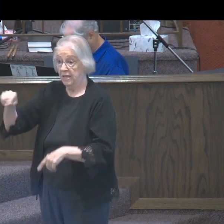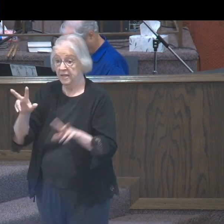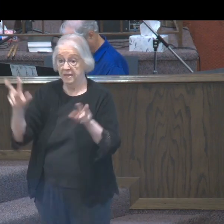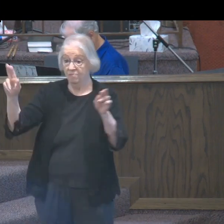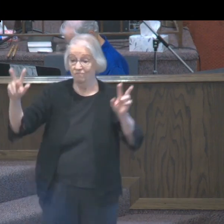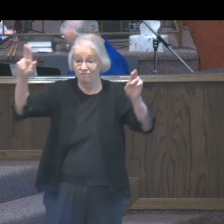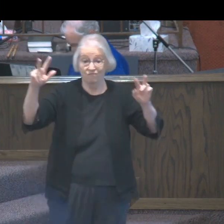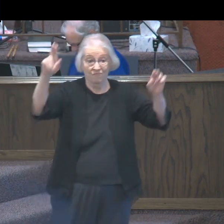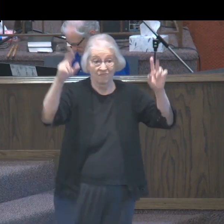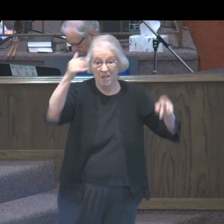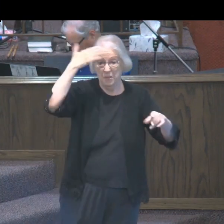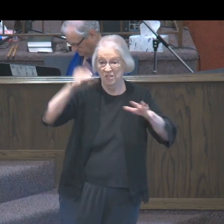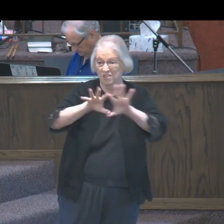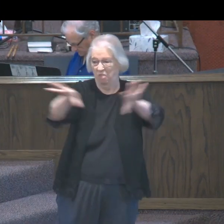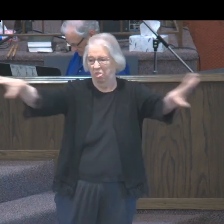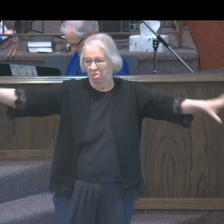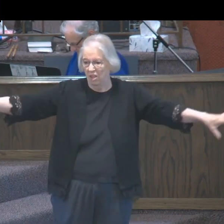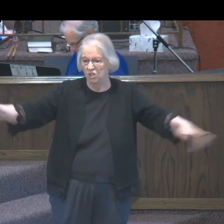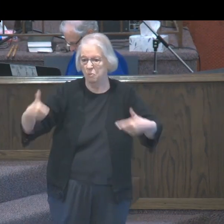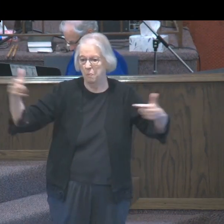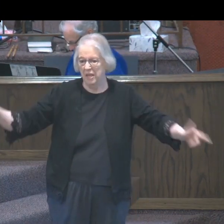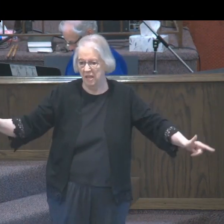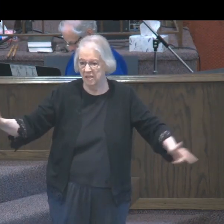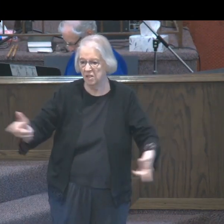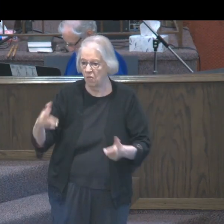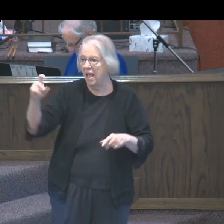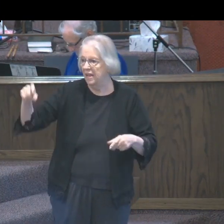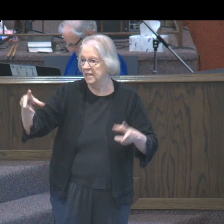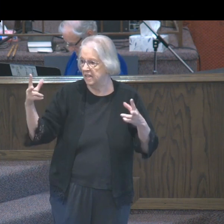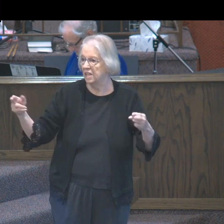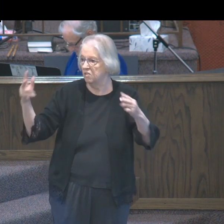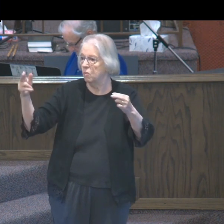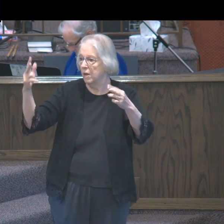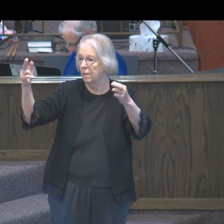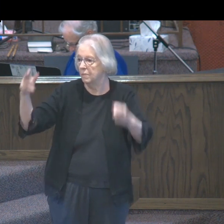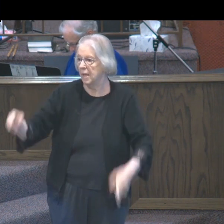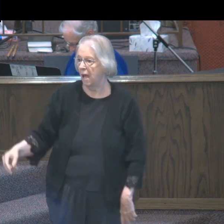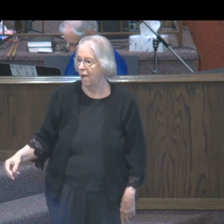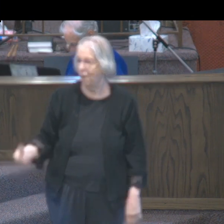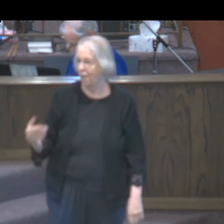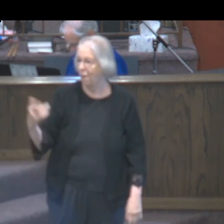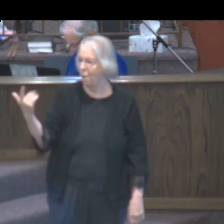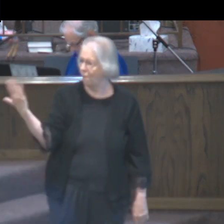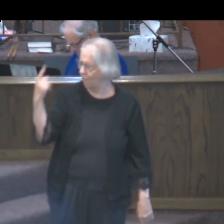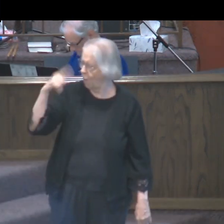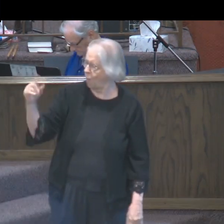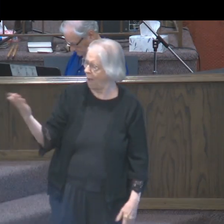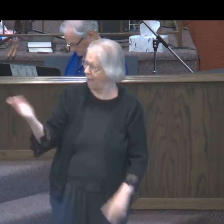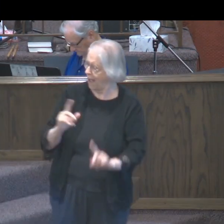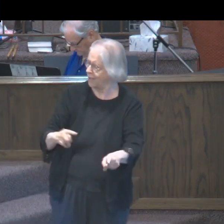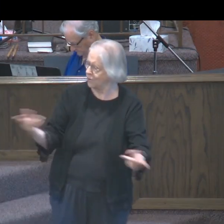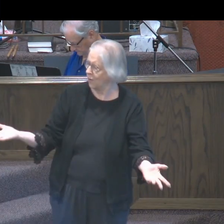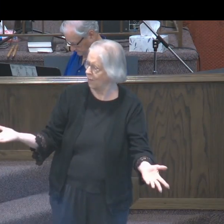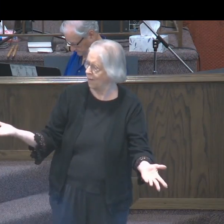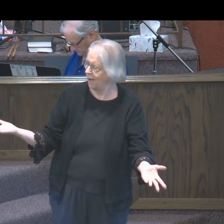on ourselves. And so we need some help moving some brush after it